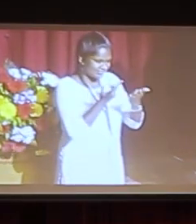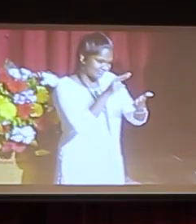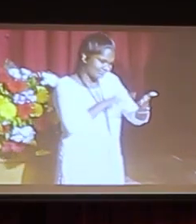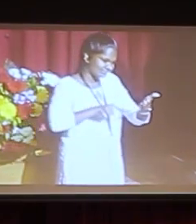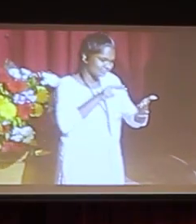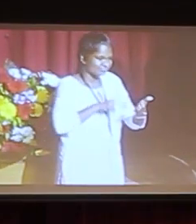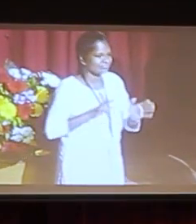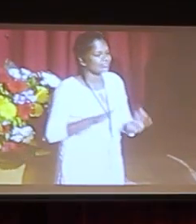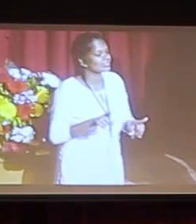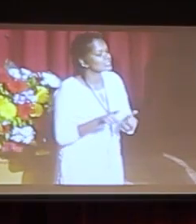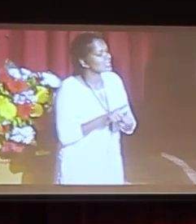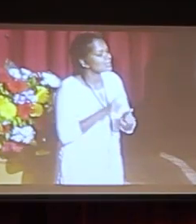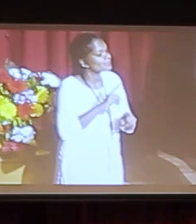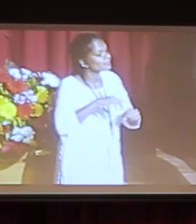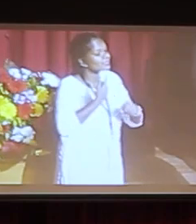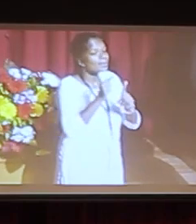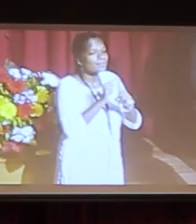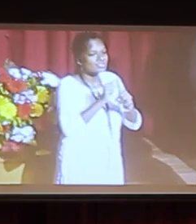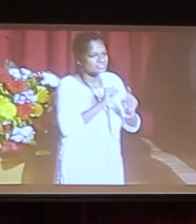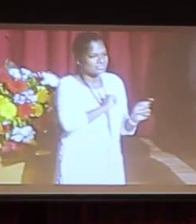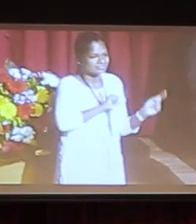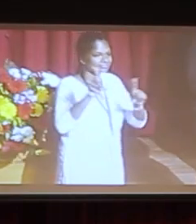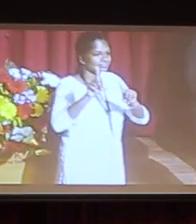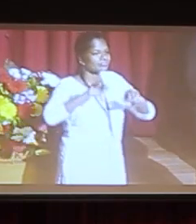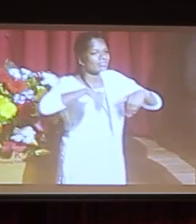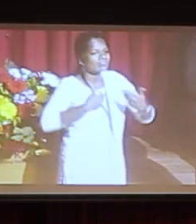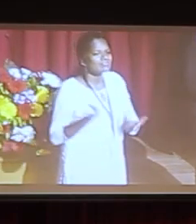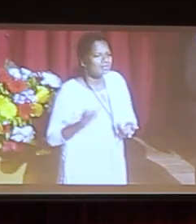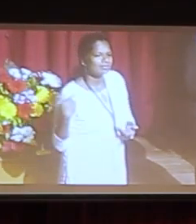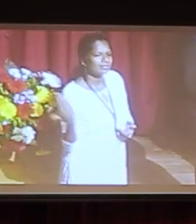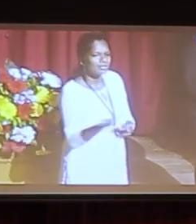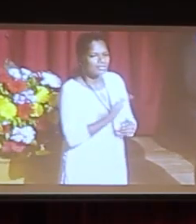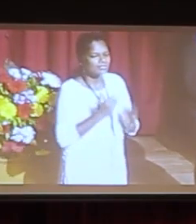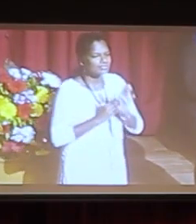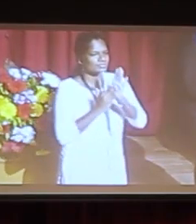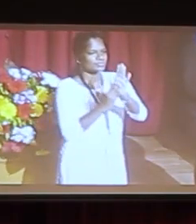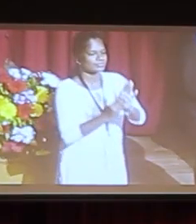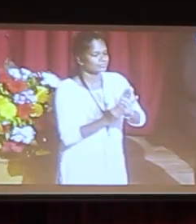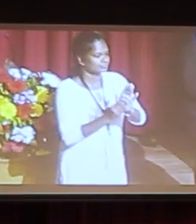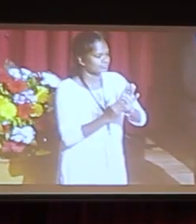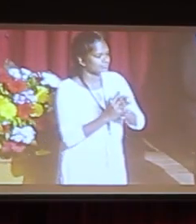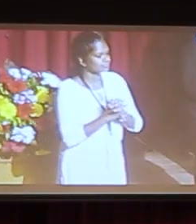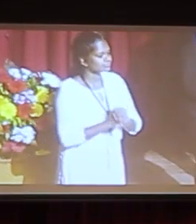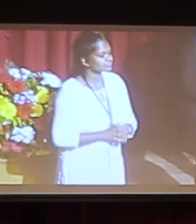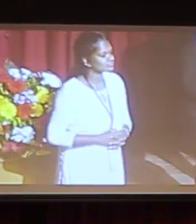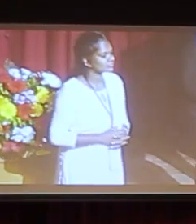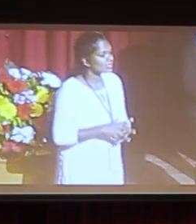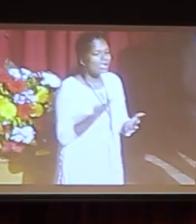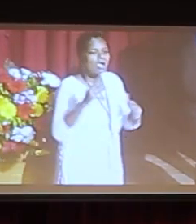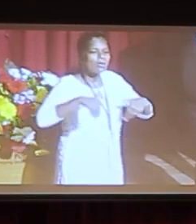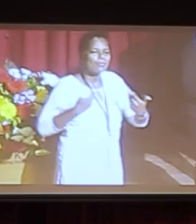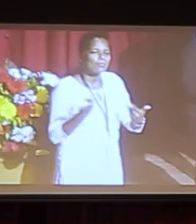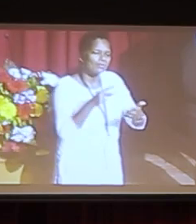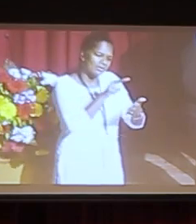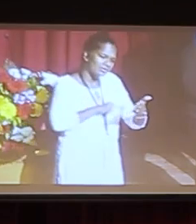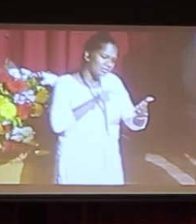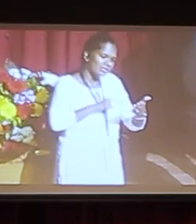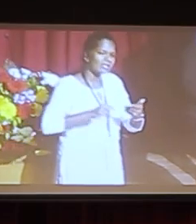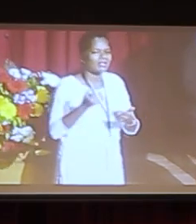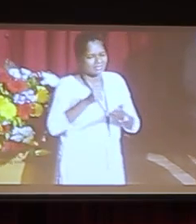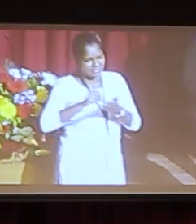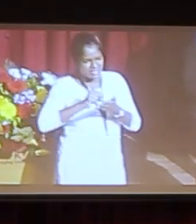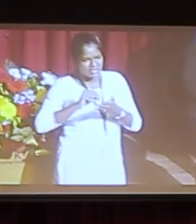is a presentation wherein we will be showing you how reading and writing is